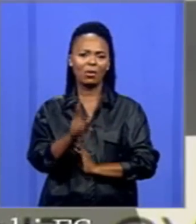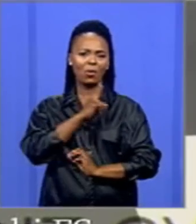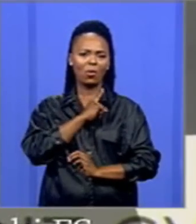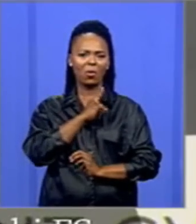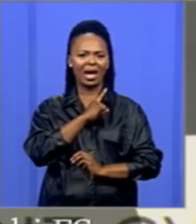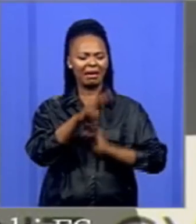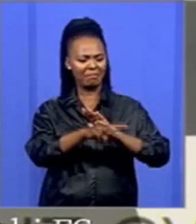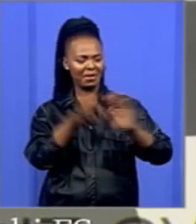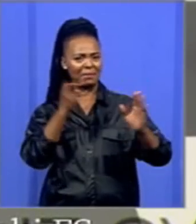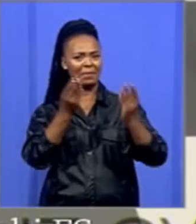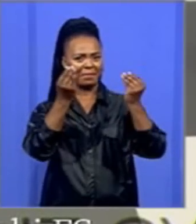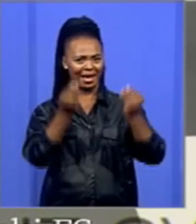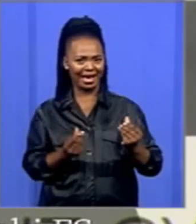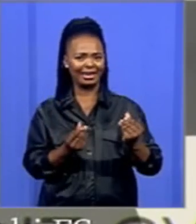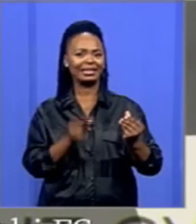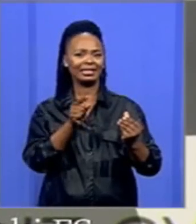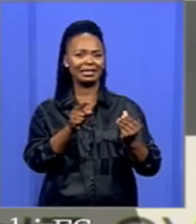utswiwa tjhelete.